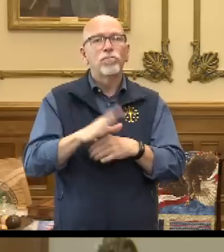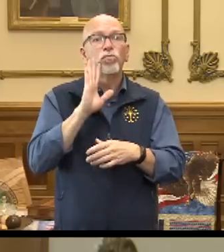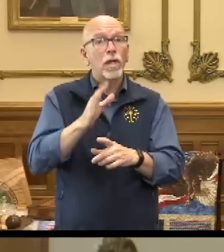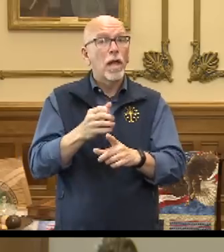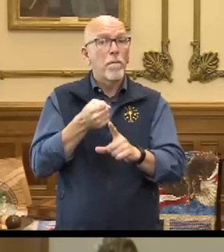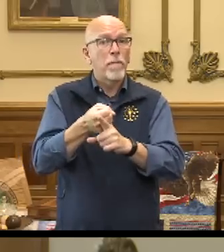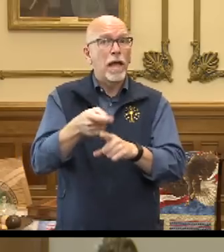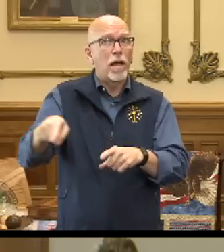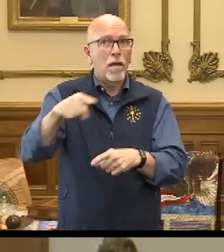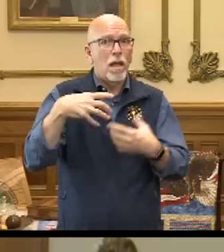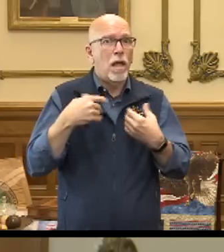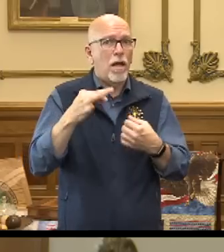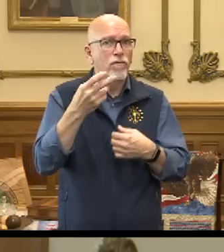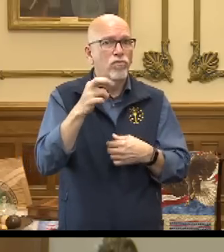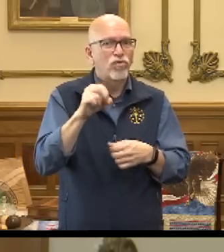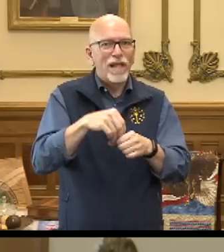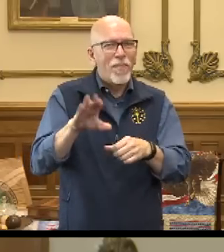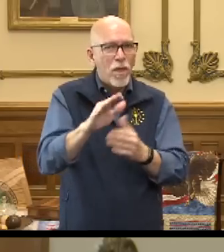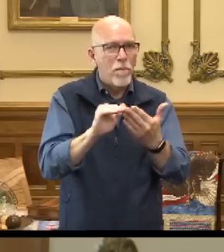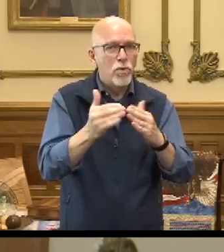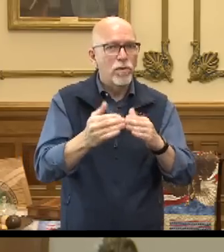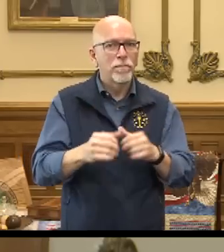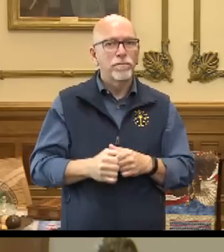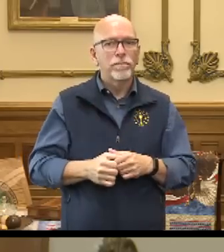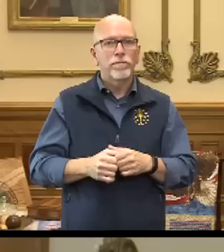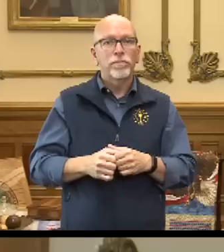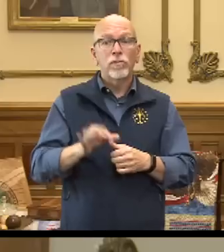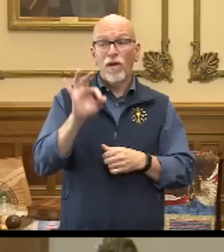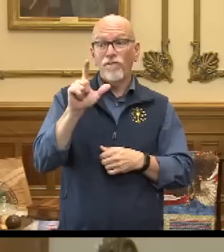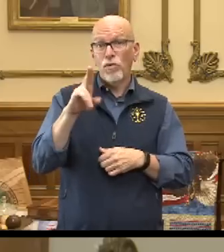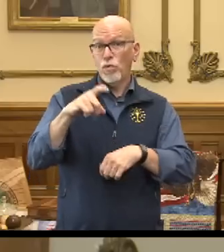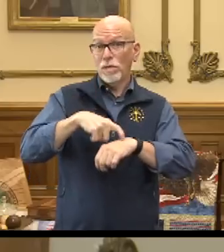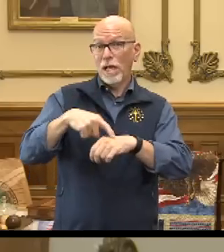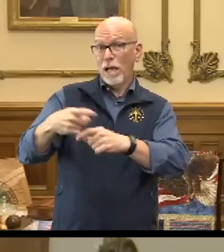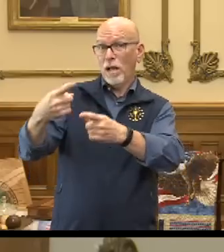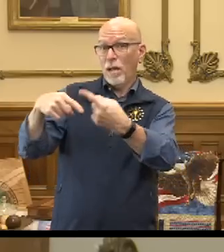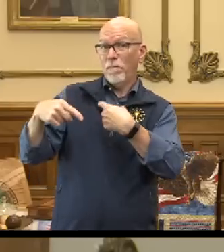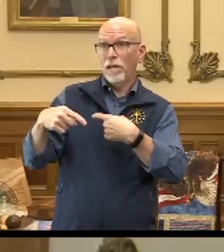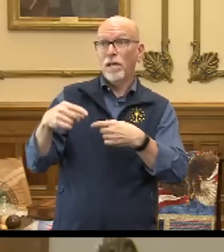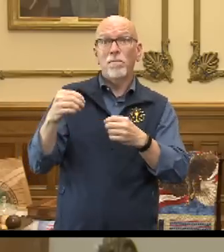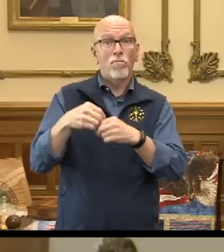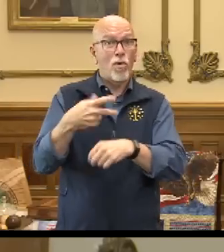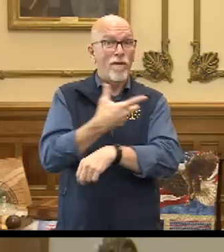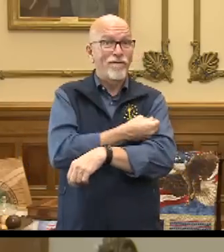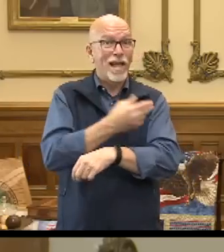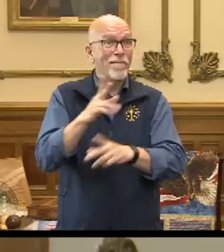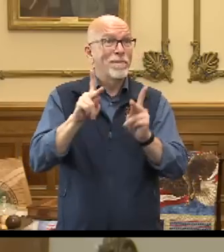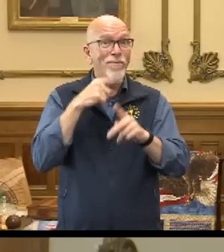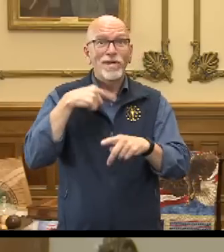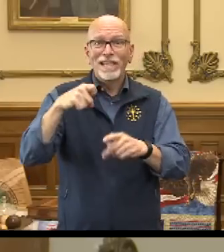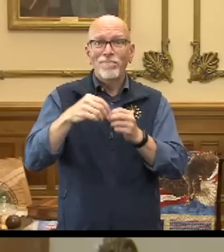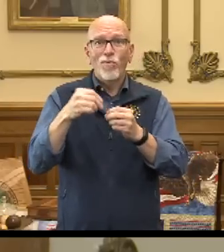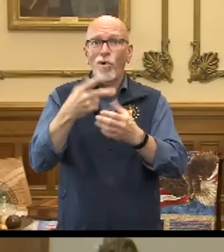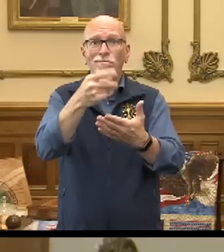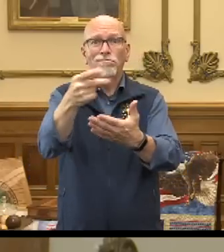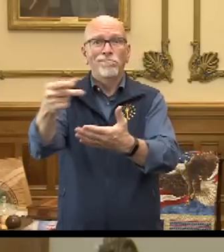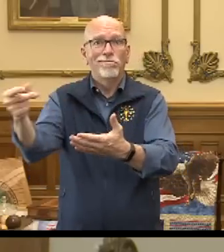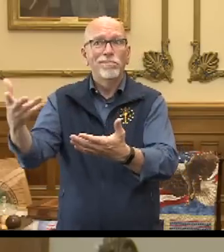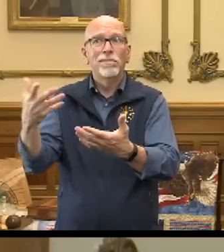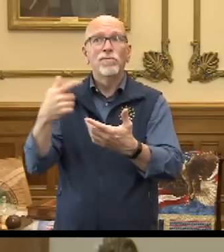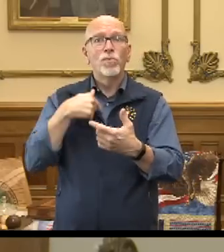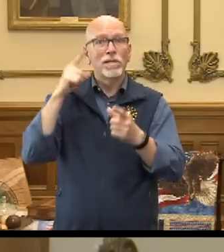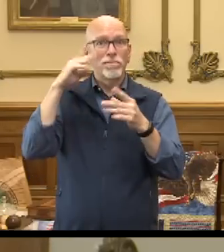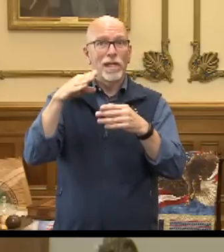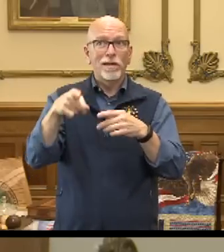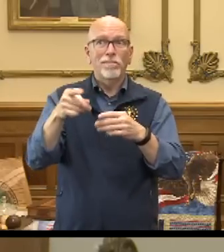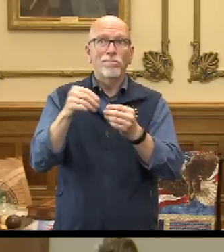care of Hoosiers in their own communities. With seasonal flu approaching and more vaccinators needed, with the COVID vaccine expected in